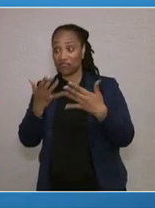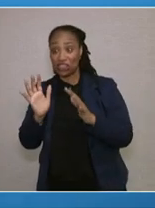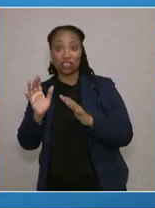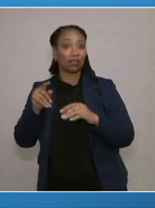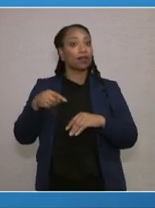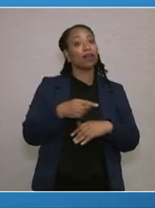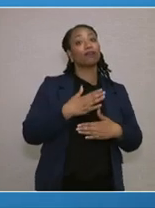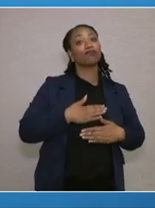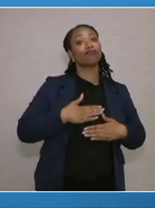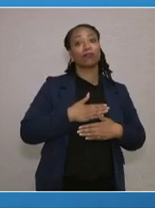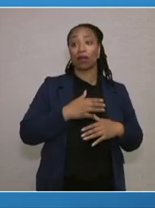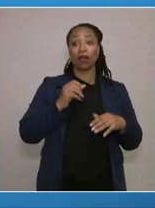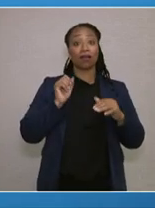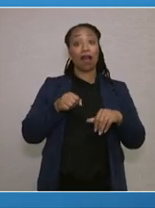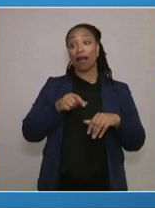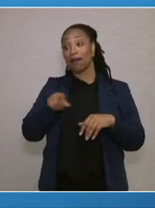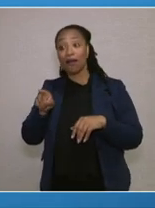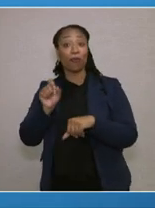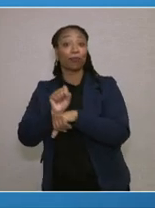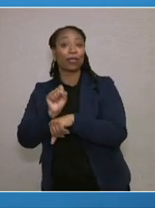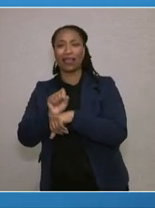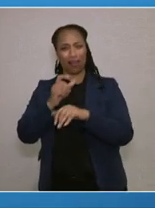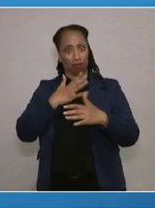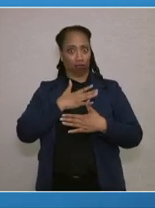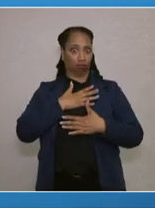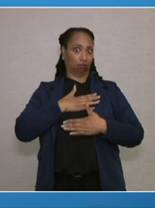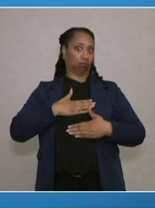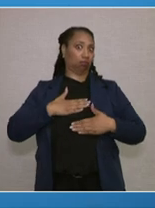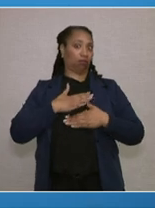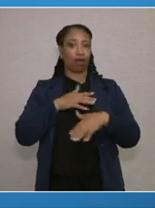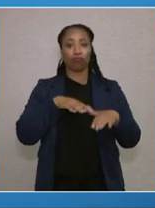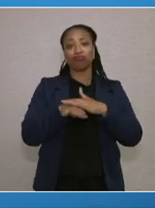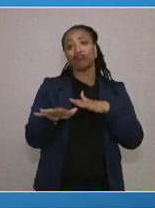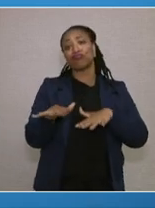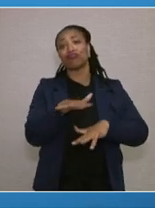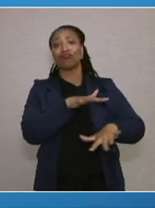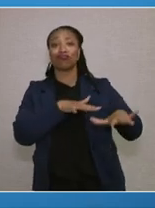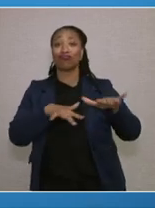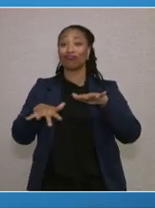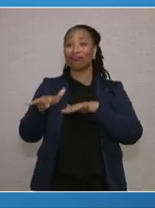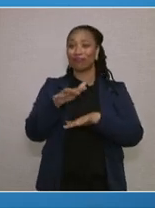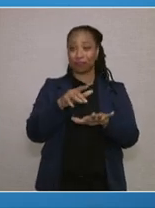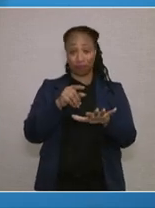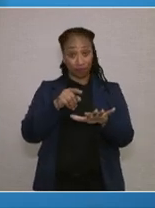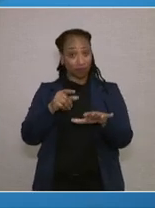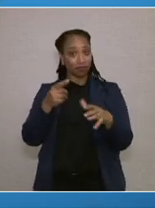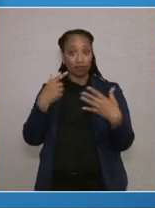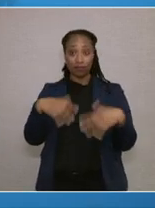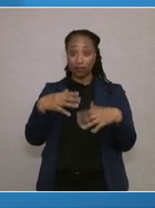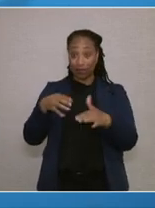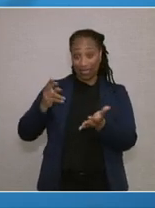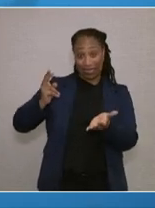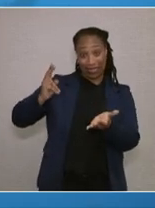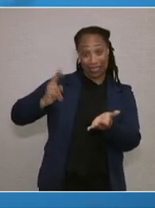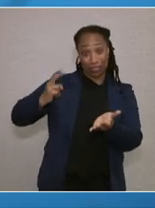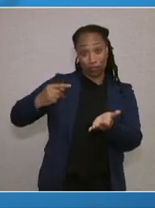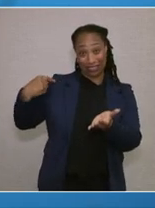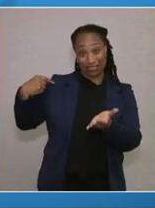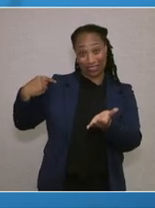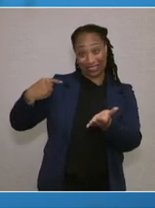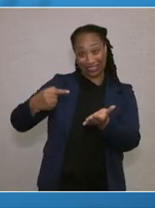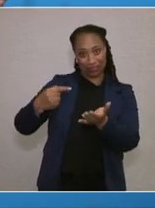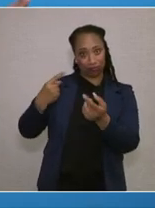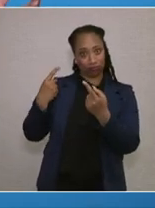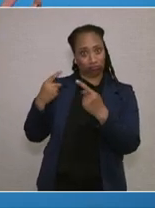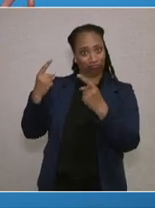for decades, and we have a successful track record. Starting at the former NCI Center, now